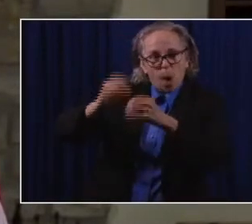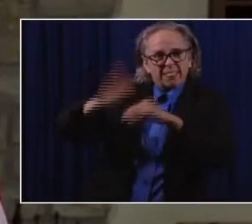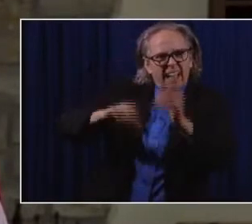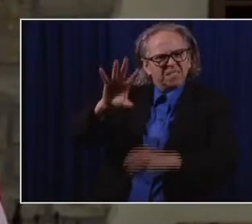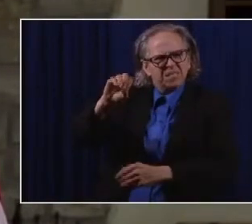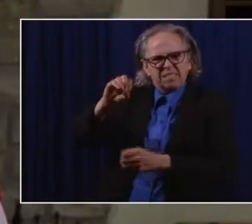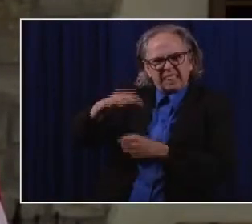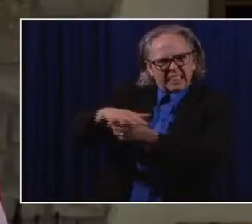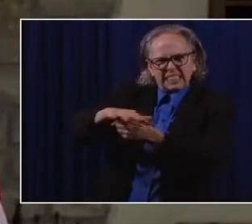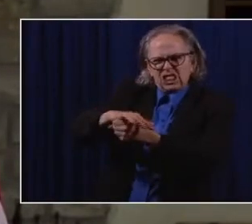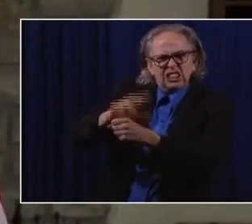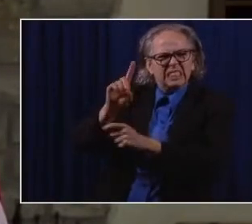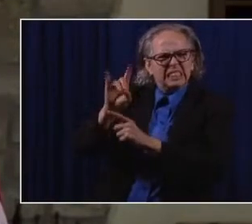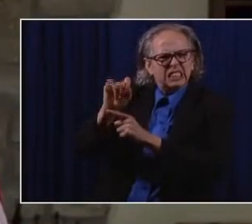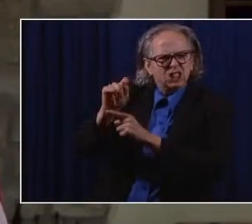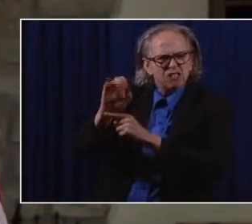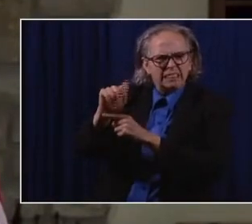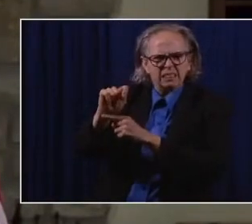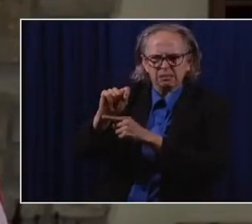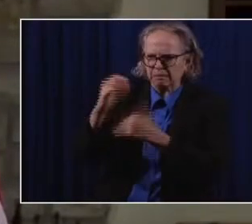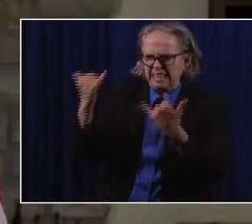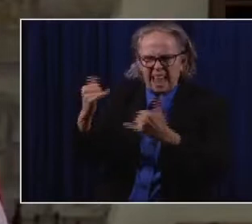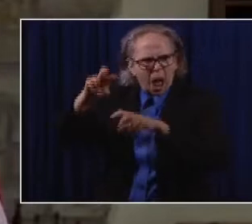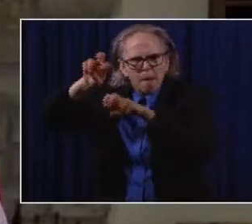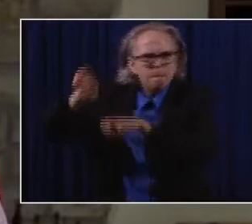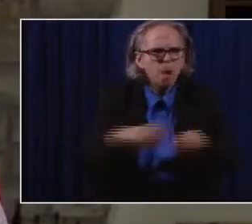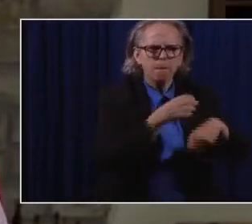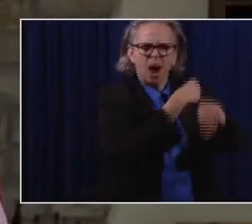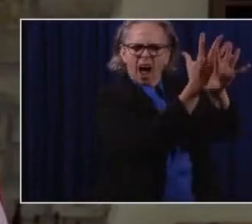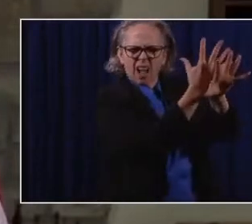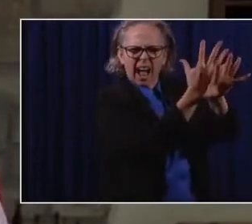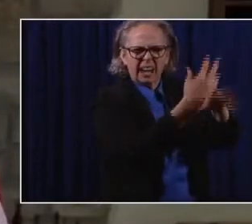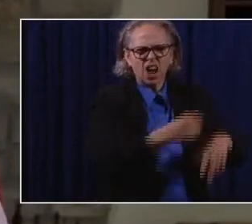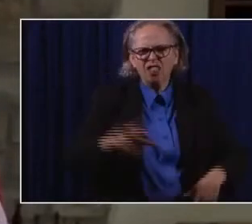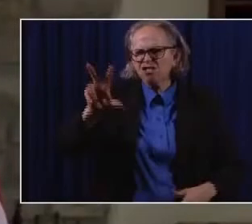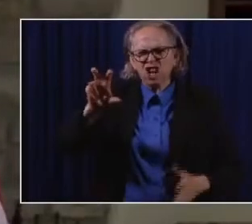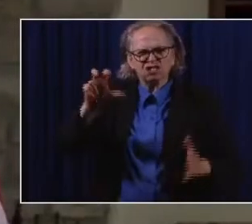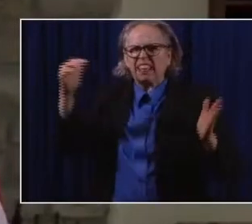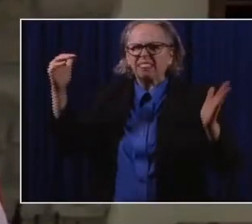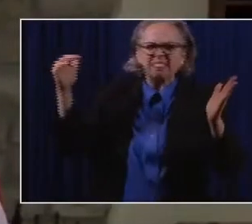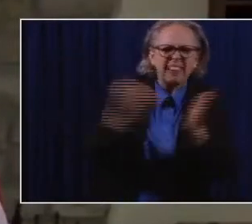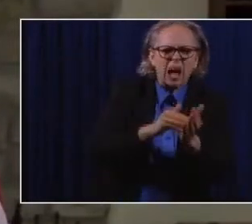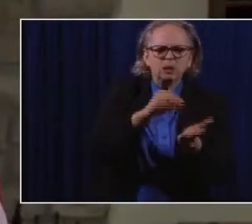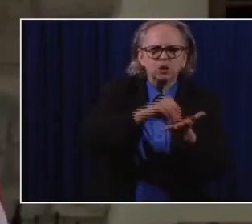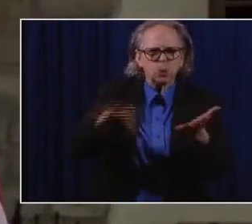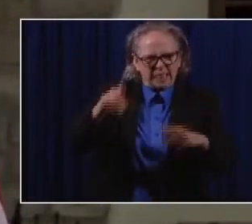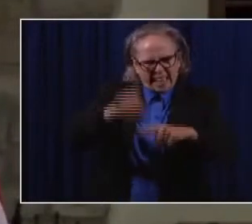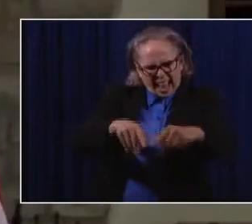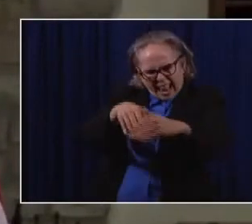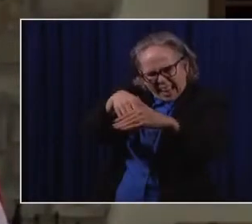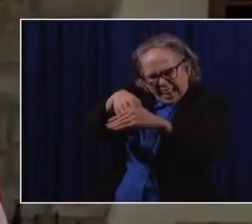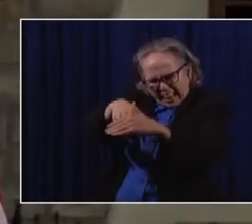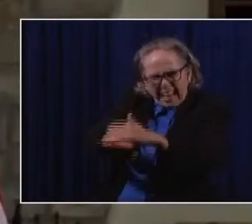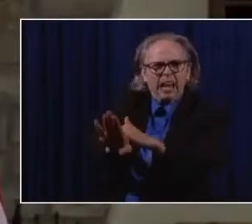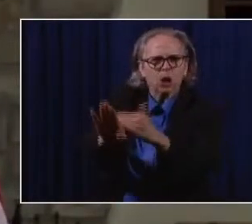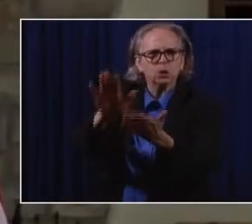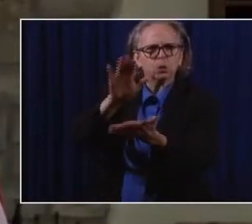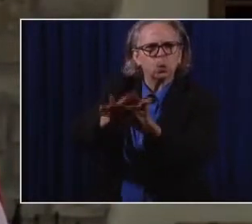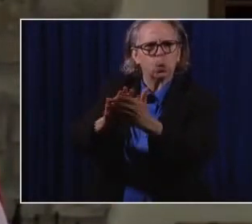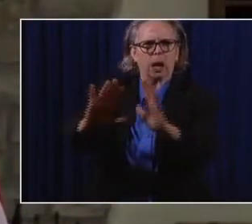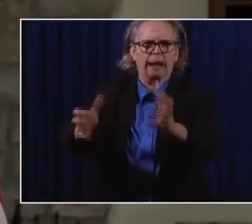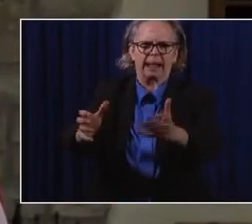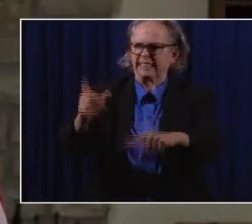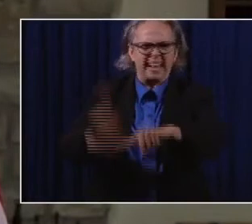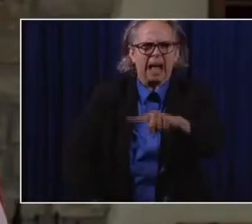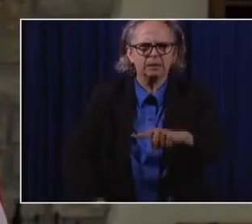students unable to attend in-person classes. Important thing I think for us to remember is